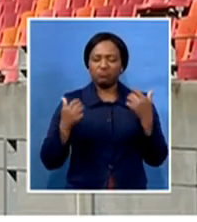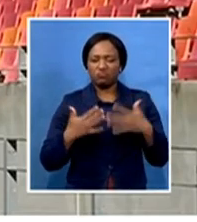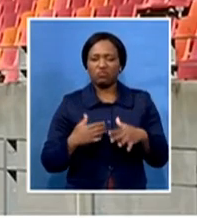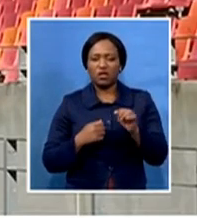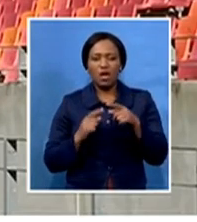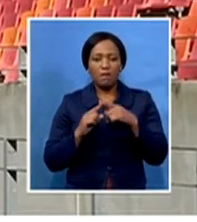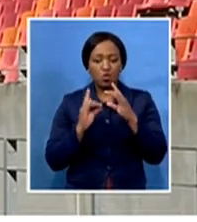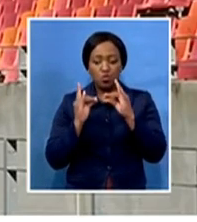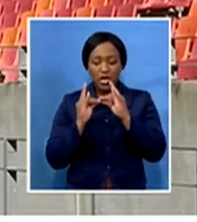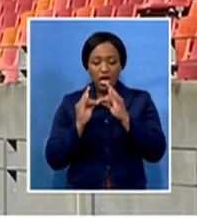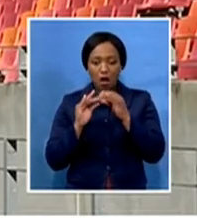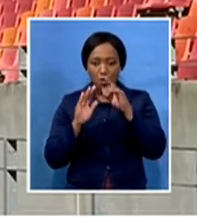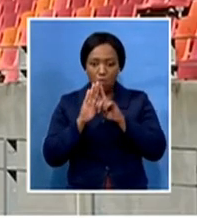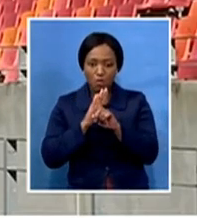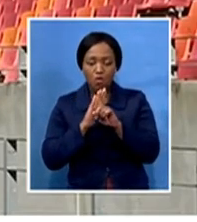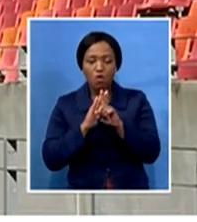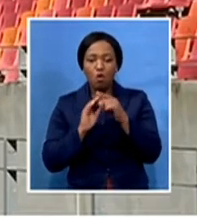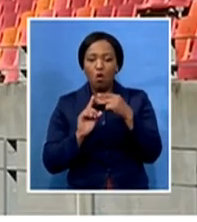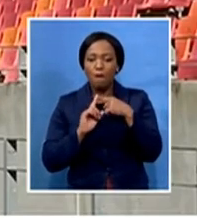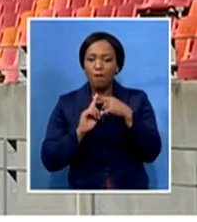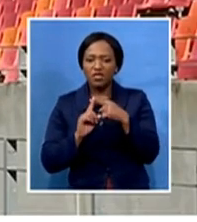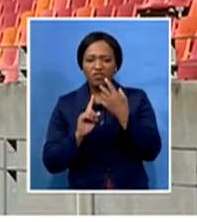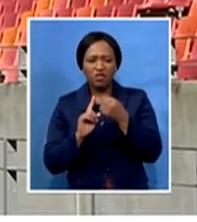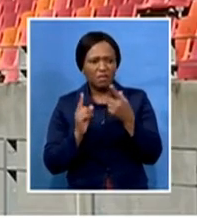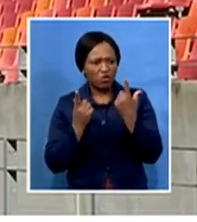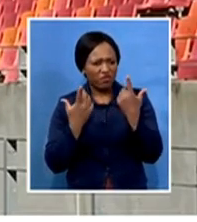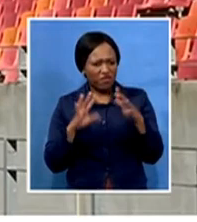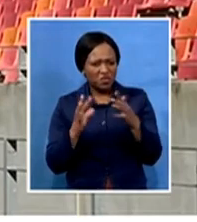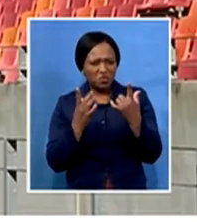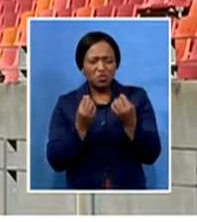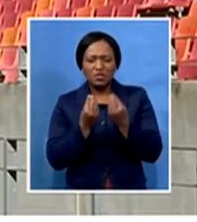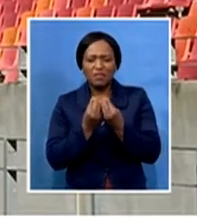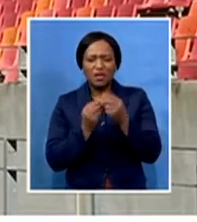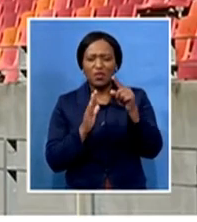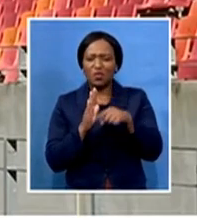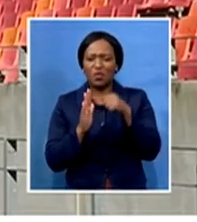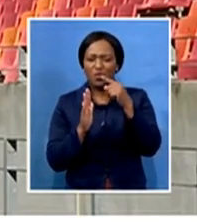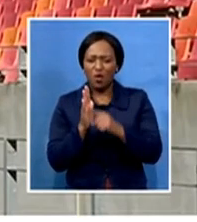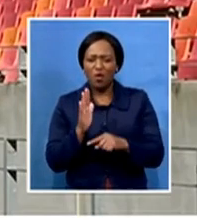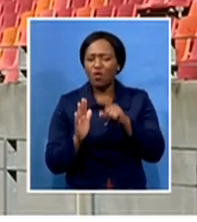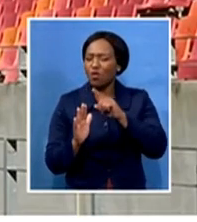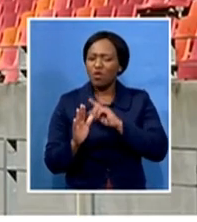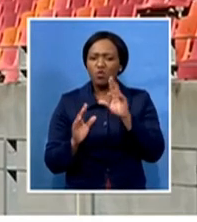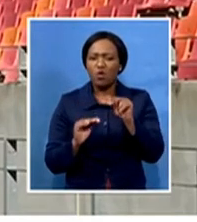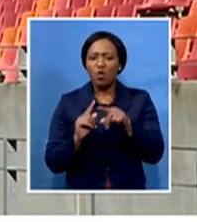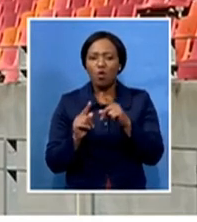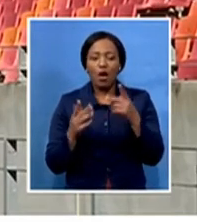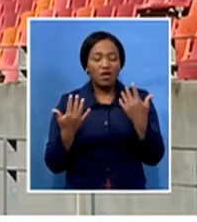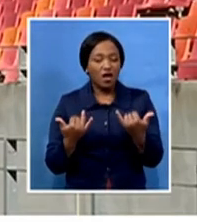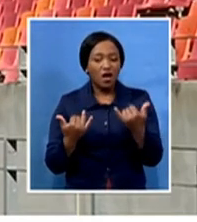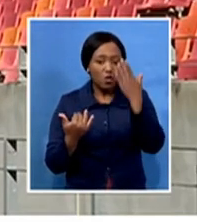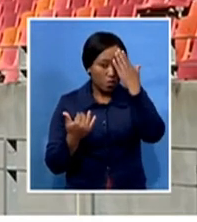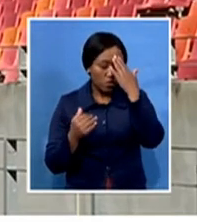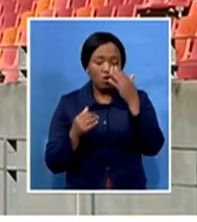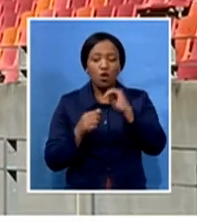have done anything wrong. Was the COVID, now we are told even that it is airborne, so you can just catch it even you are doing everything that you